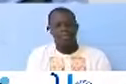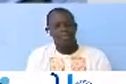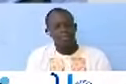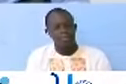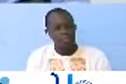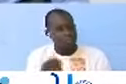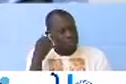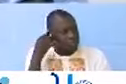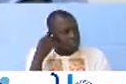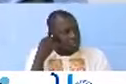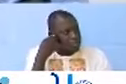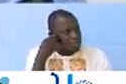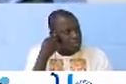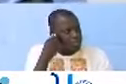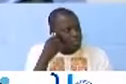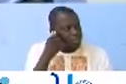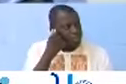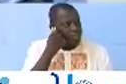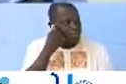What he mixed up.